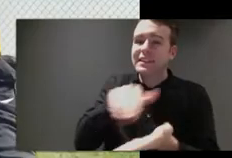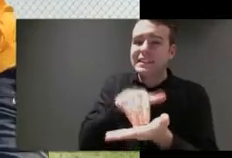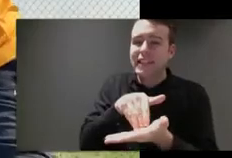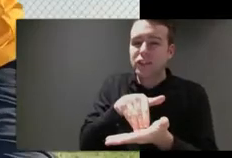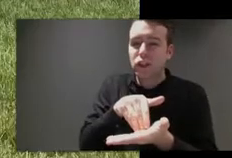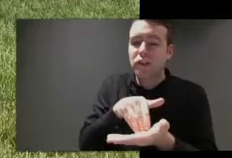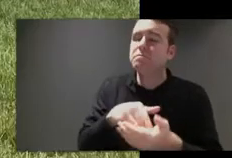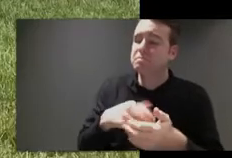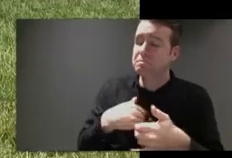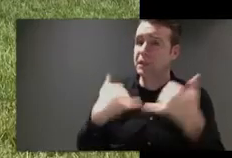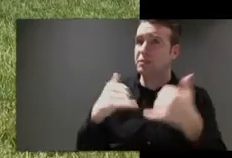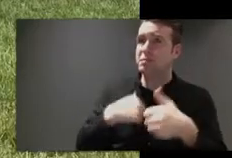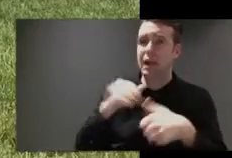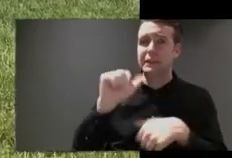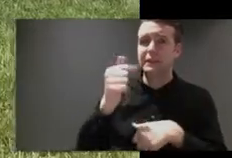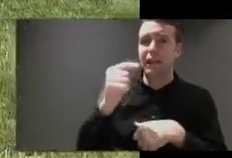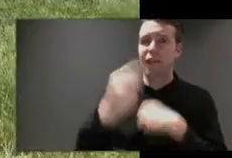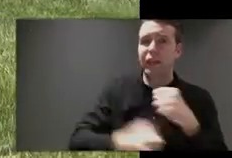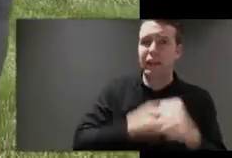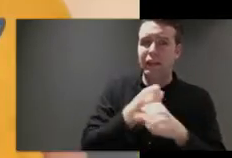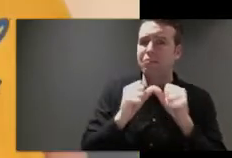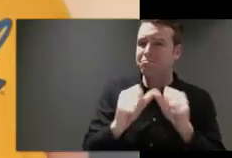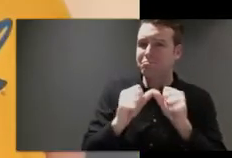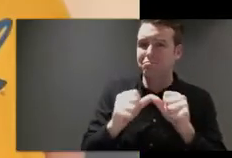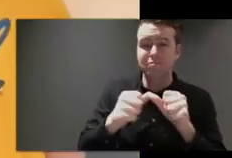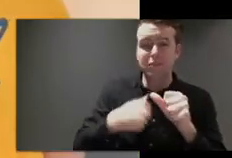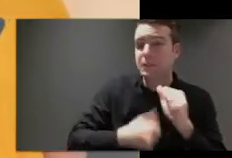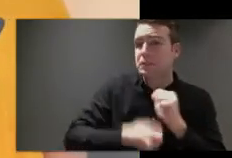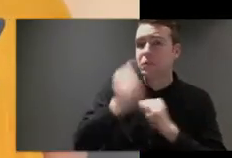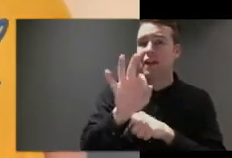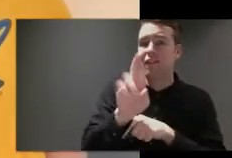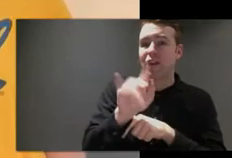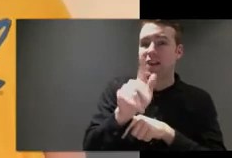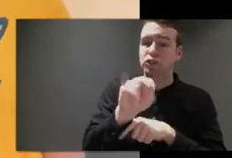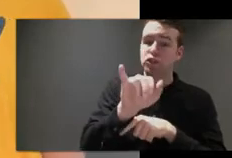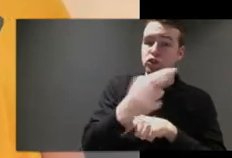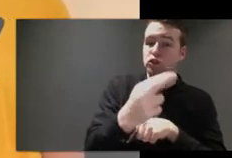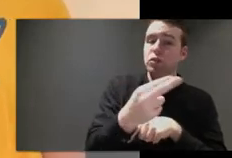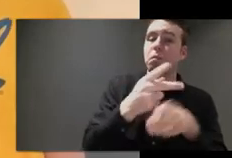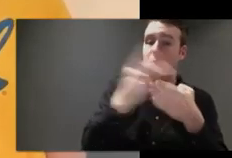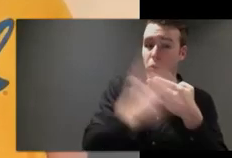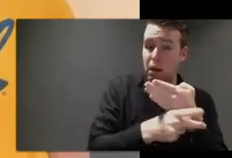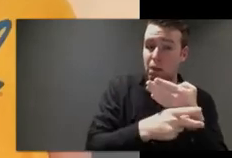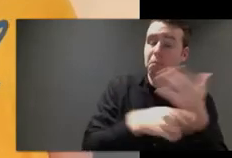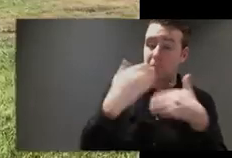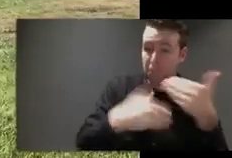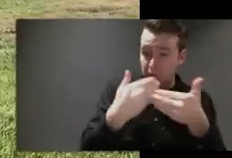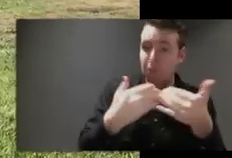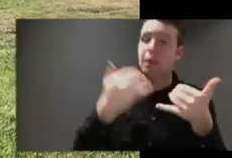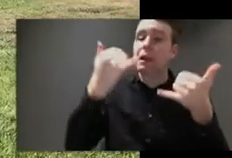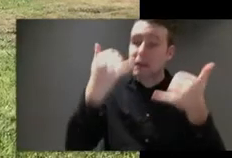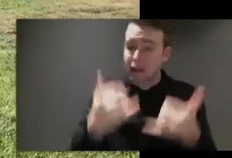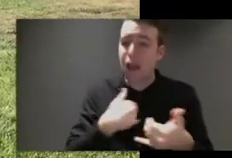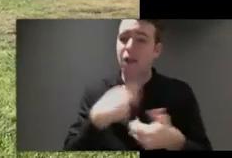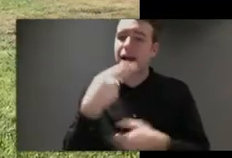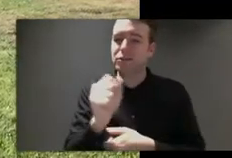playing, I think this is my 10th year, and I played up strictly Franklin, so the Franklin Junior program. And now, I